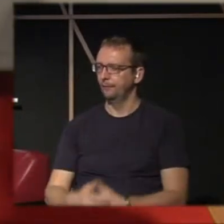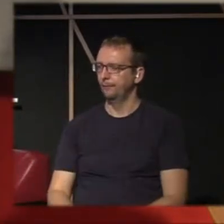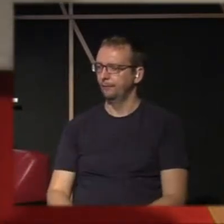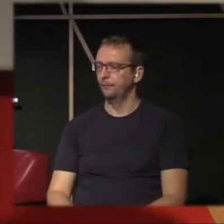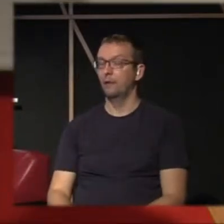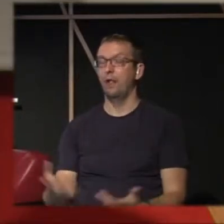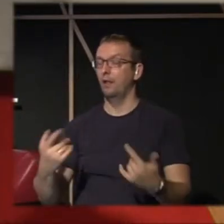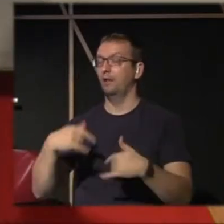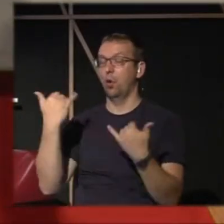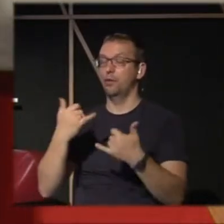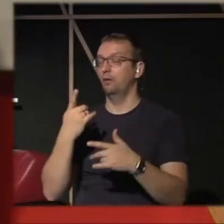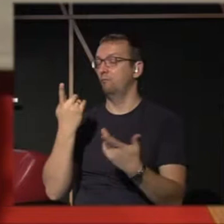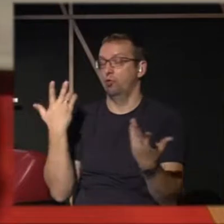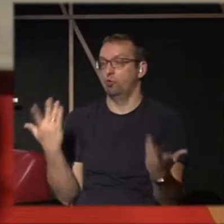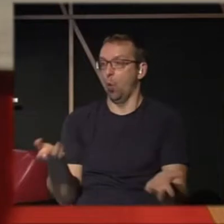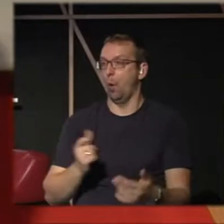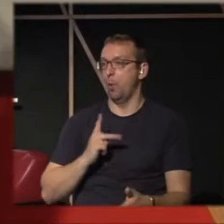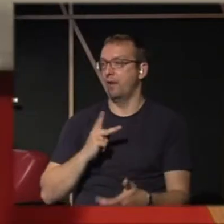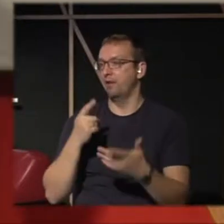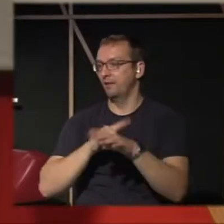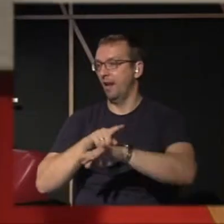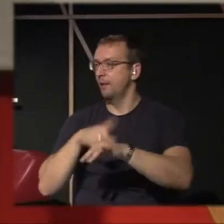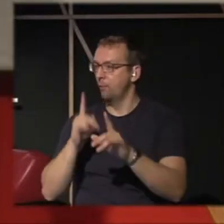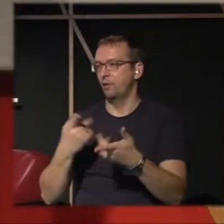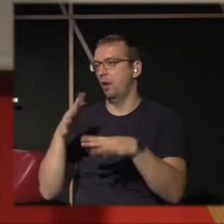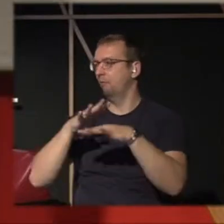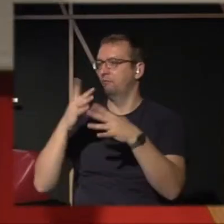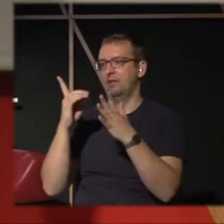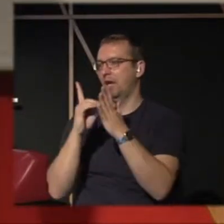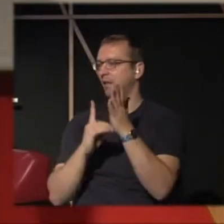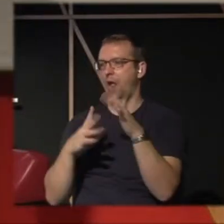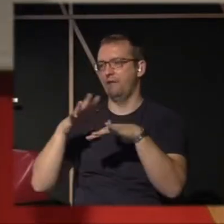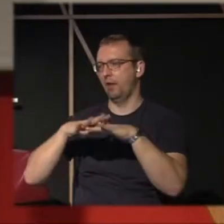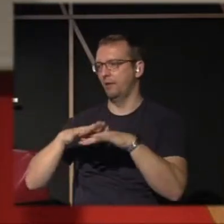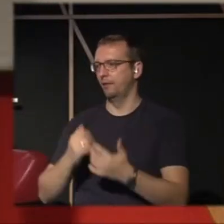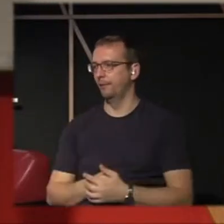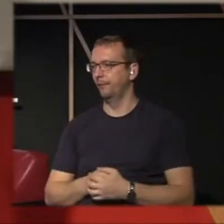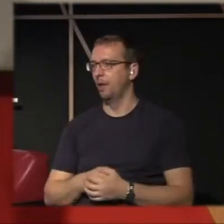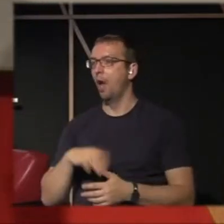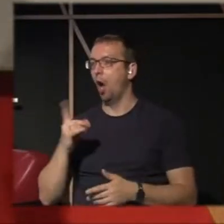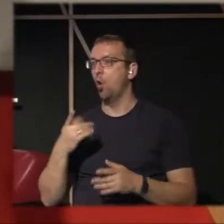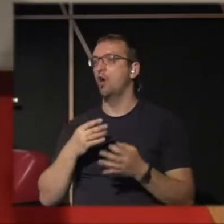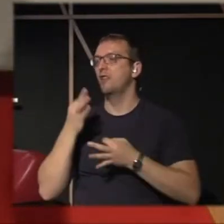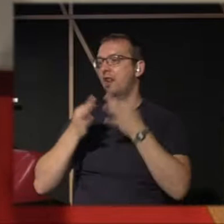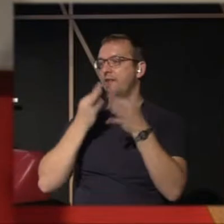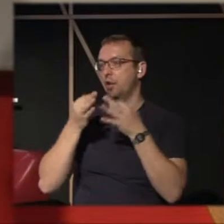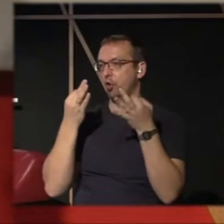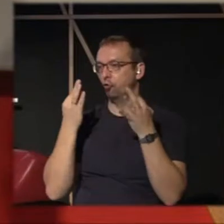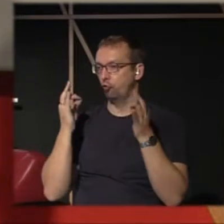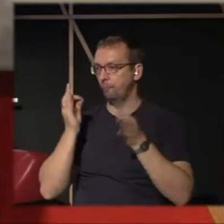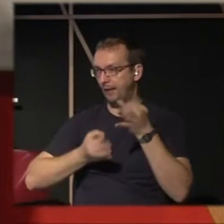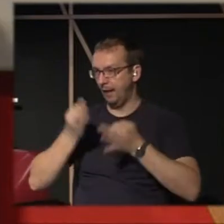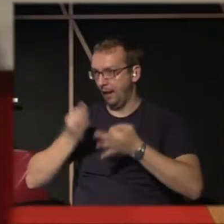but not least, we will monitor qualification games, qualifiers for the tournament, and